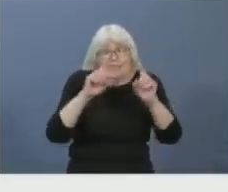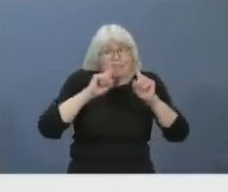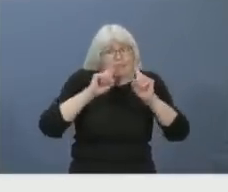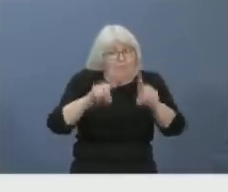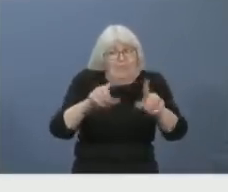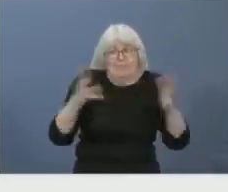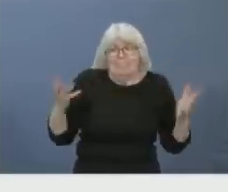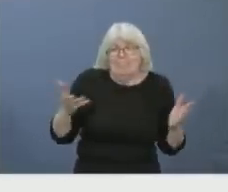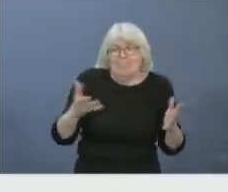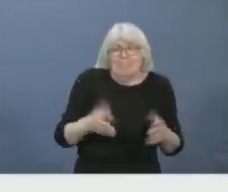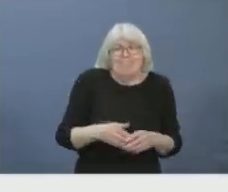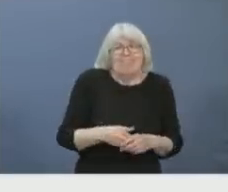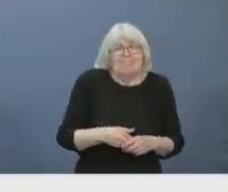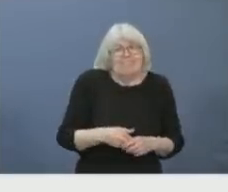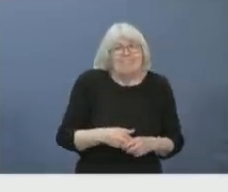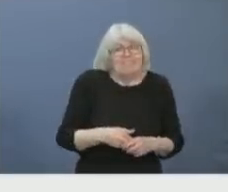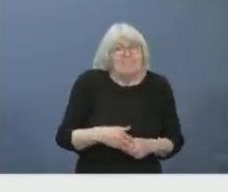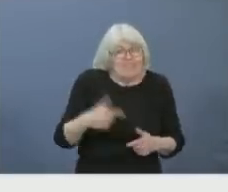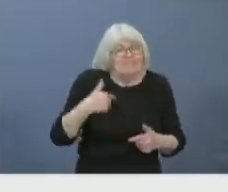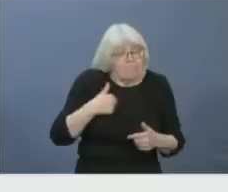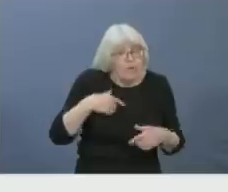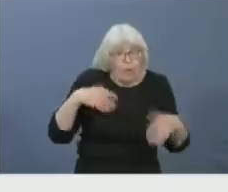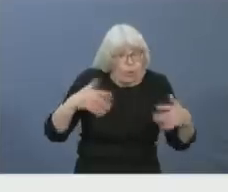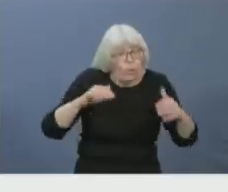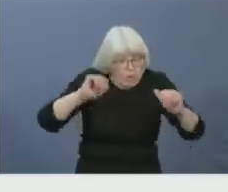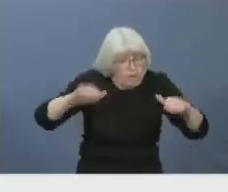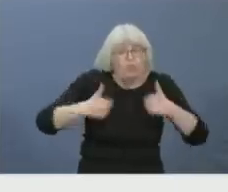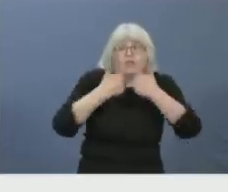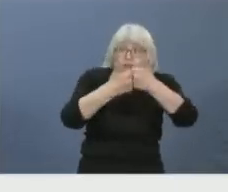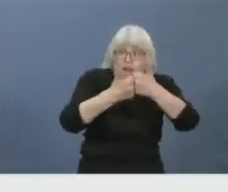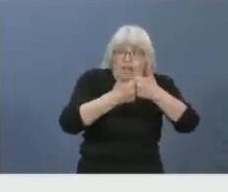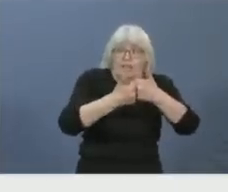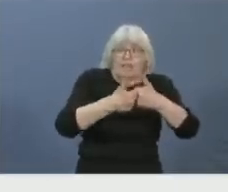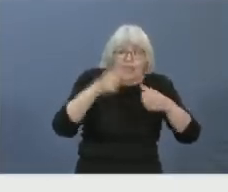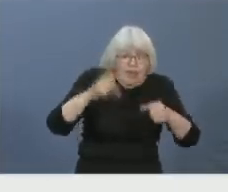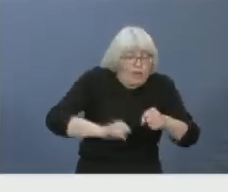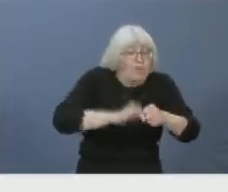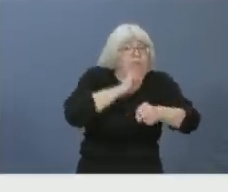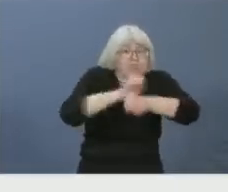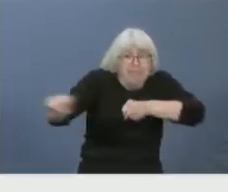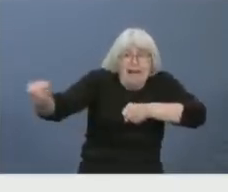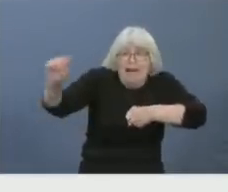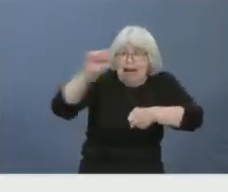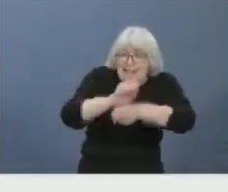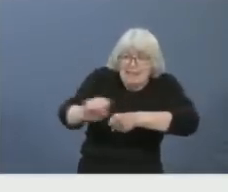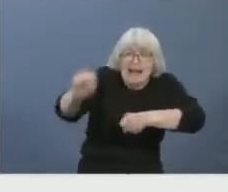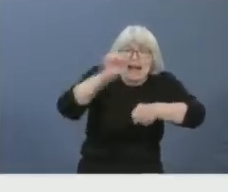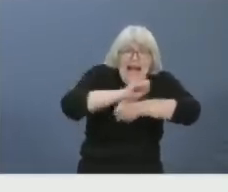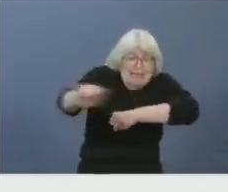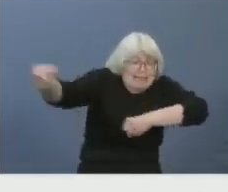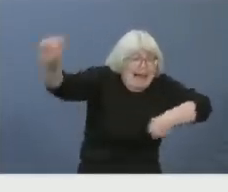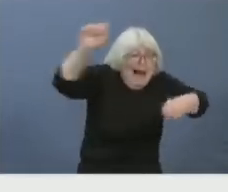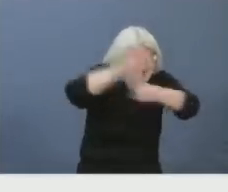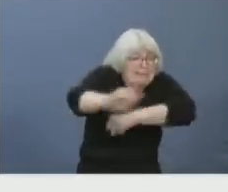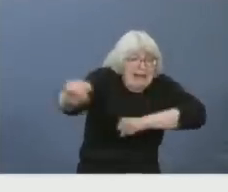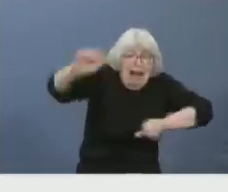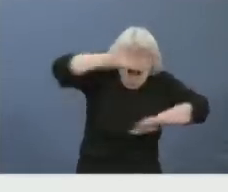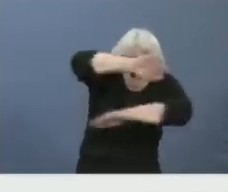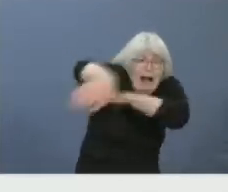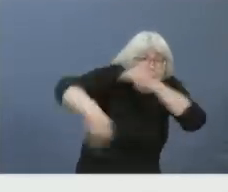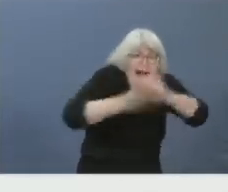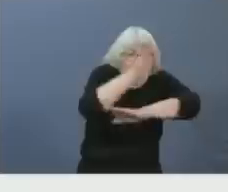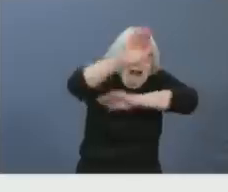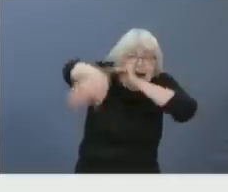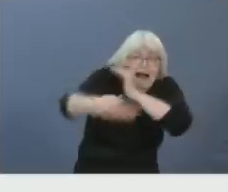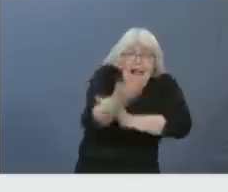so yeah, we are being challenged. People are working extremely hard. They're putting in long hours. They're away from their own